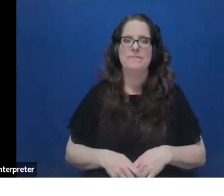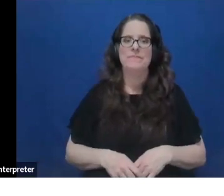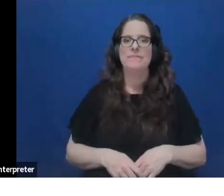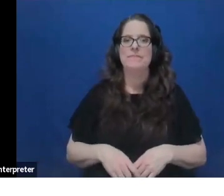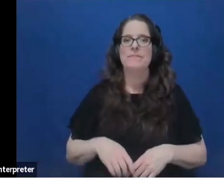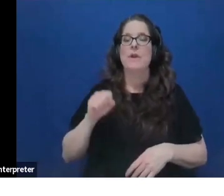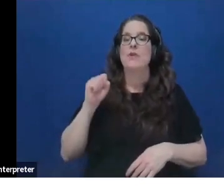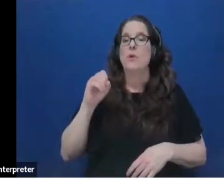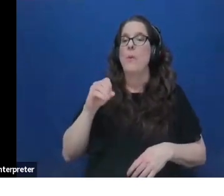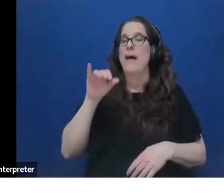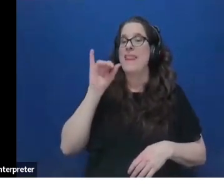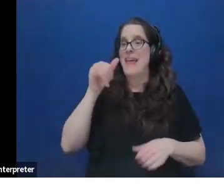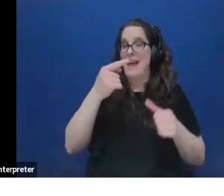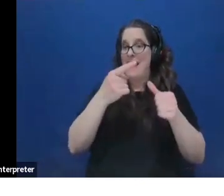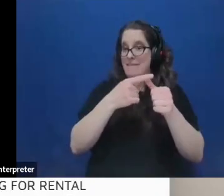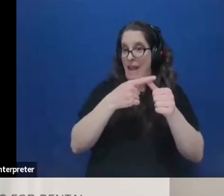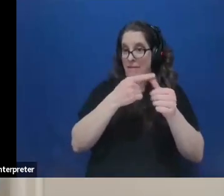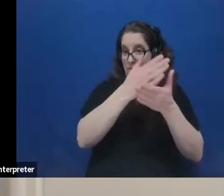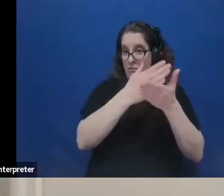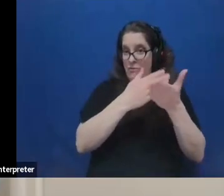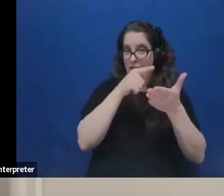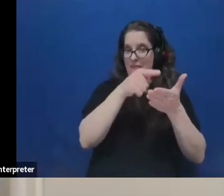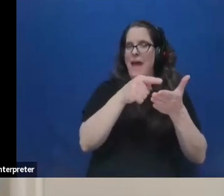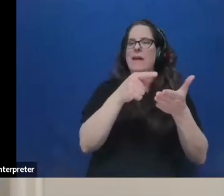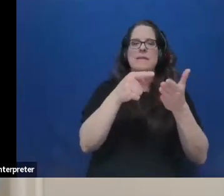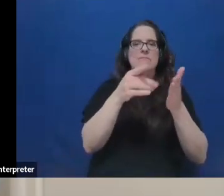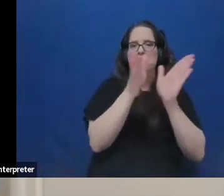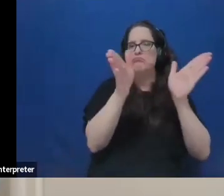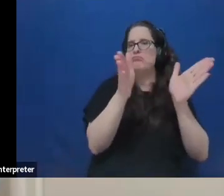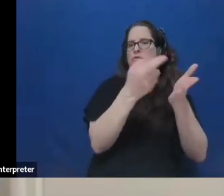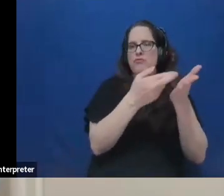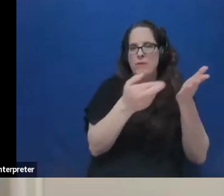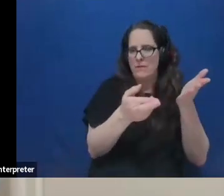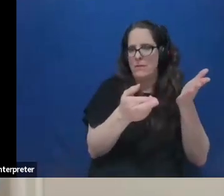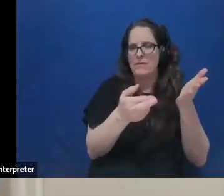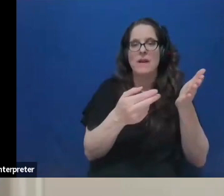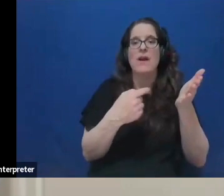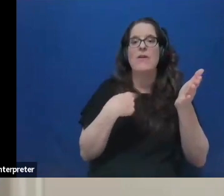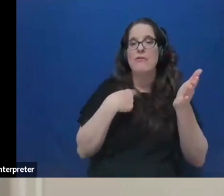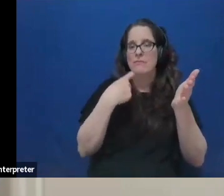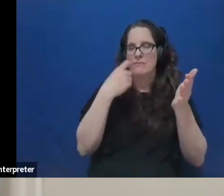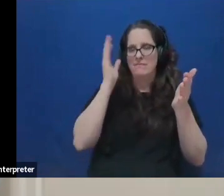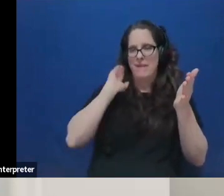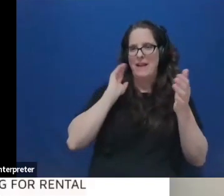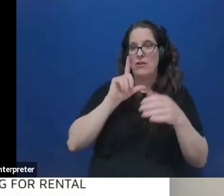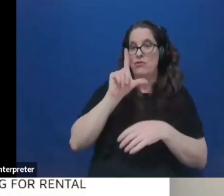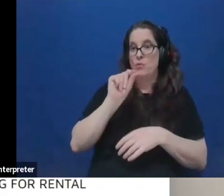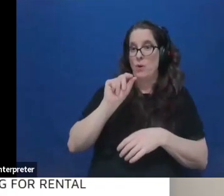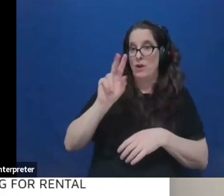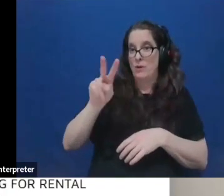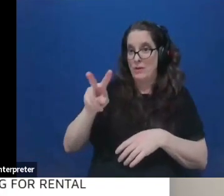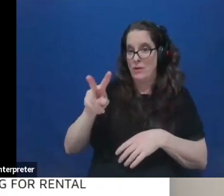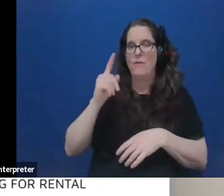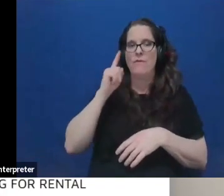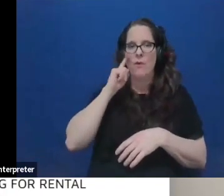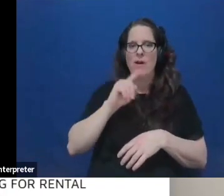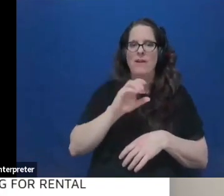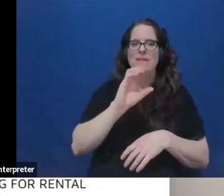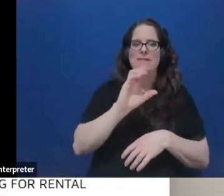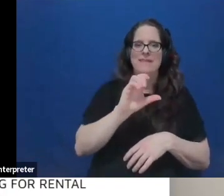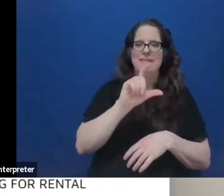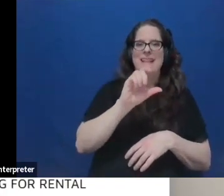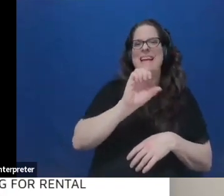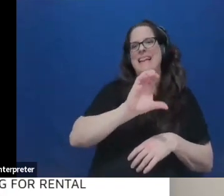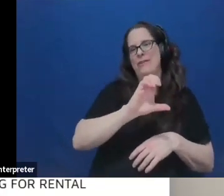I said, is what we had put together when we redid this website in 2022 as far as the clearinghouse.